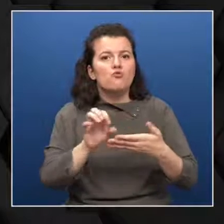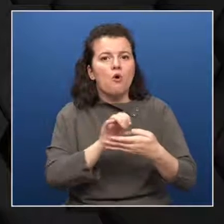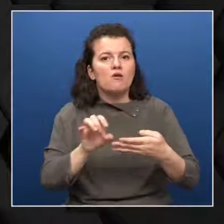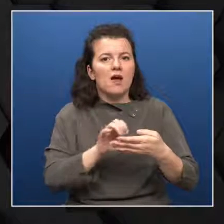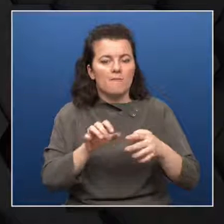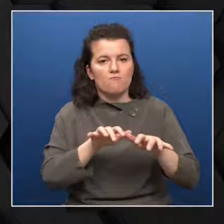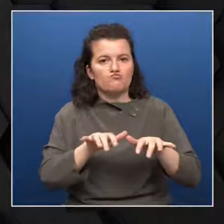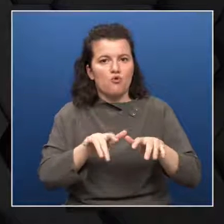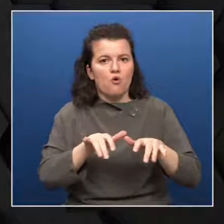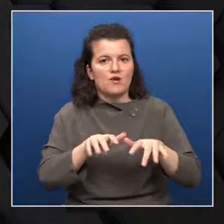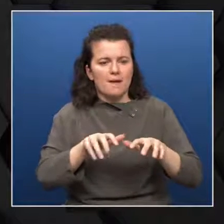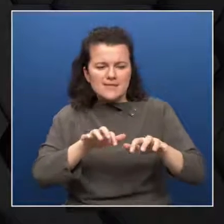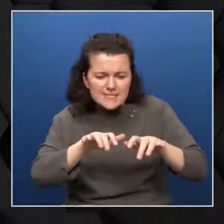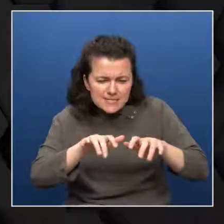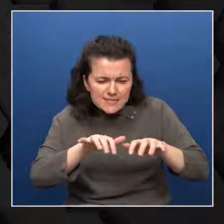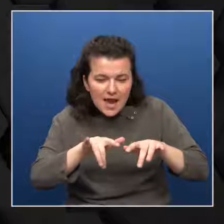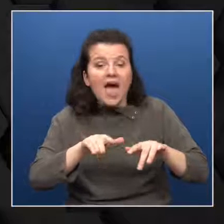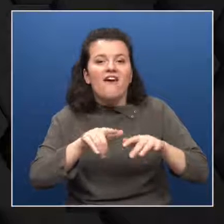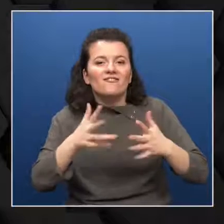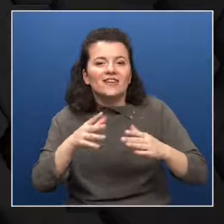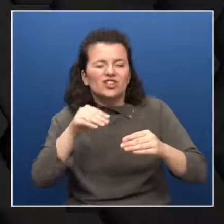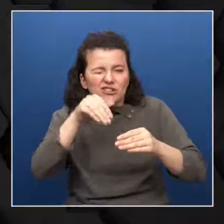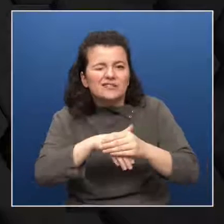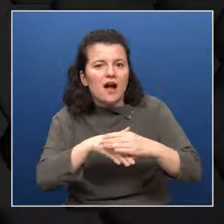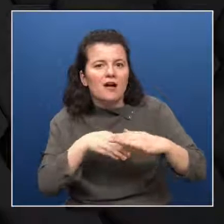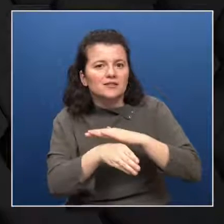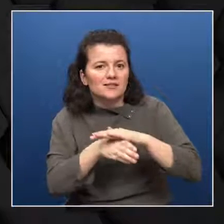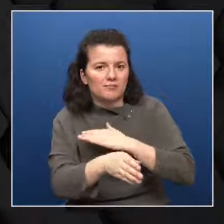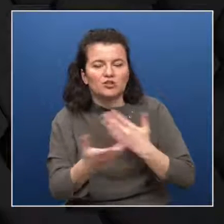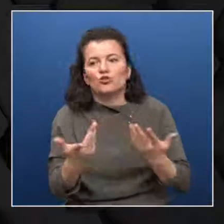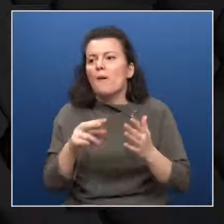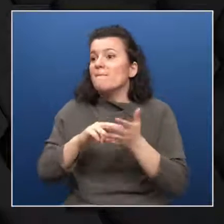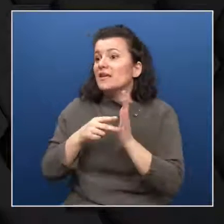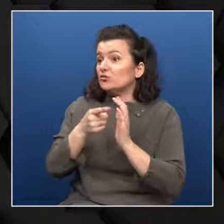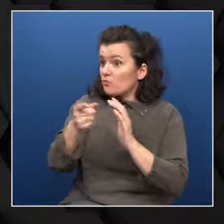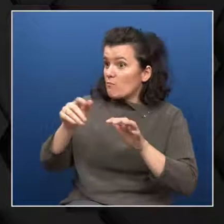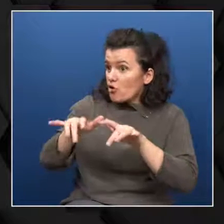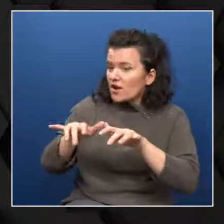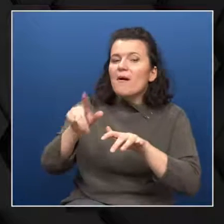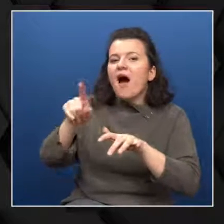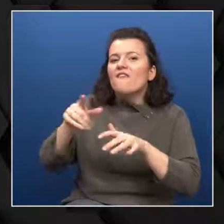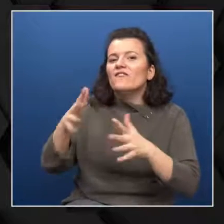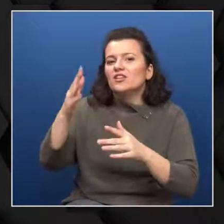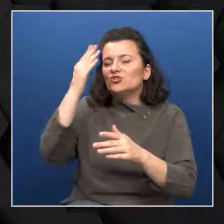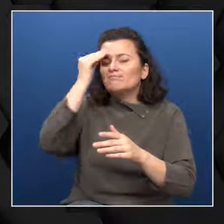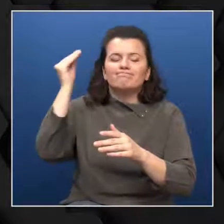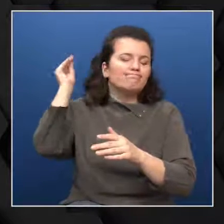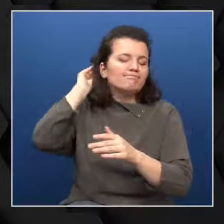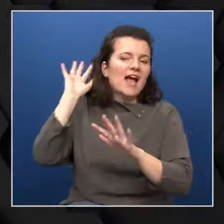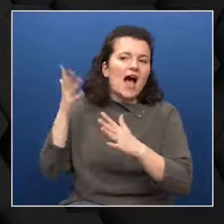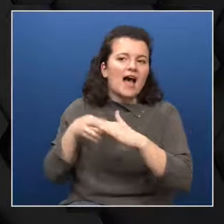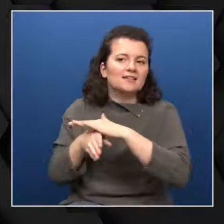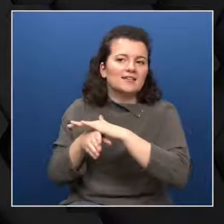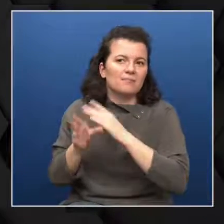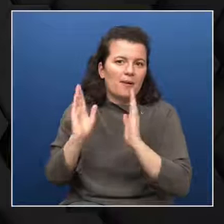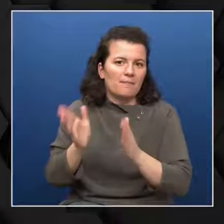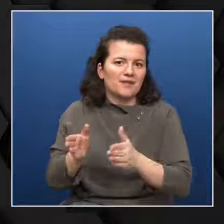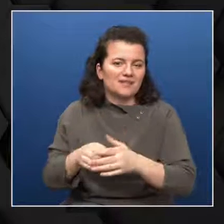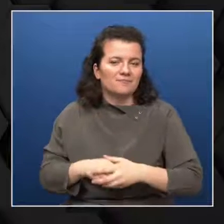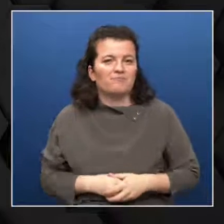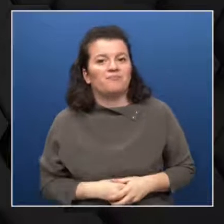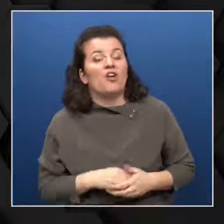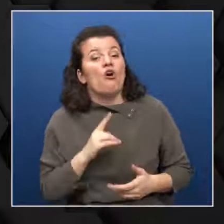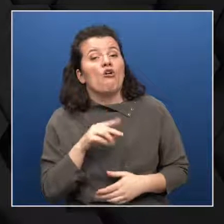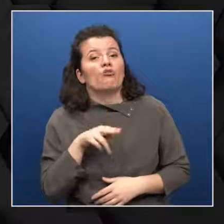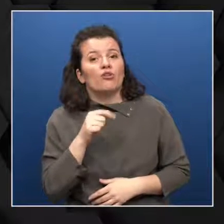And back to you, Donna. I love that. So today we're going to cover a very important topic, which is how do you